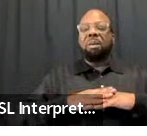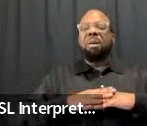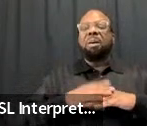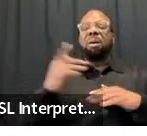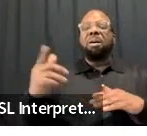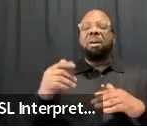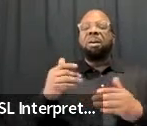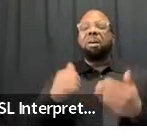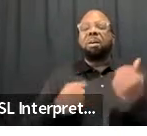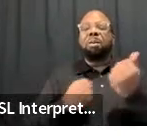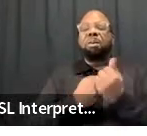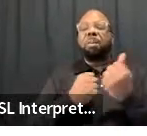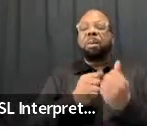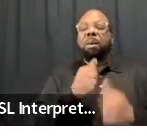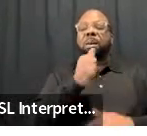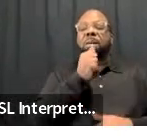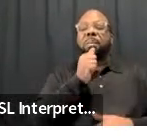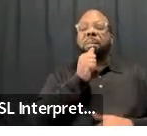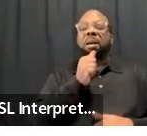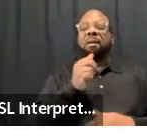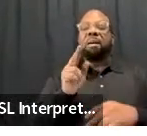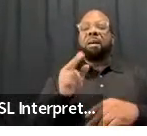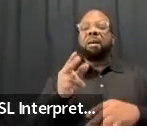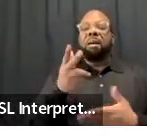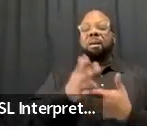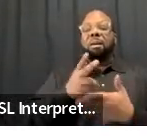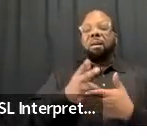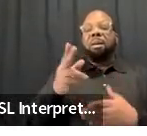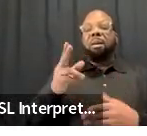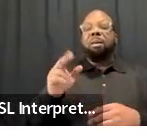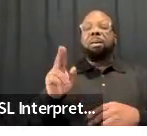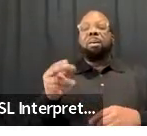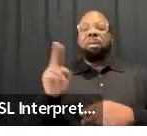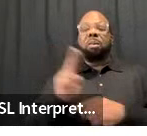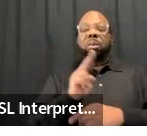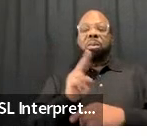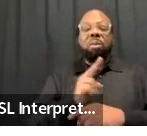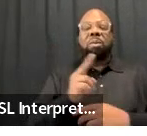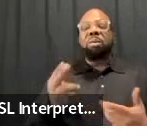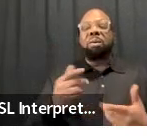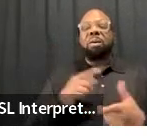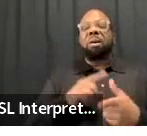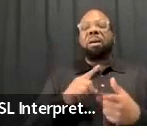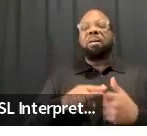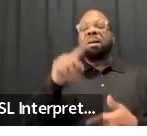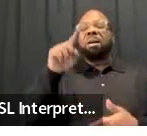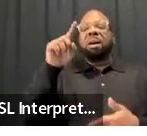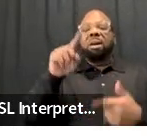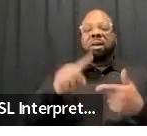vehicle usage and are one of the impediments to reducing our energy goals and becoming a decarbonized city.